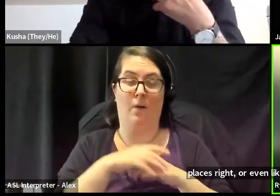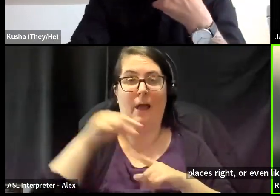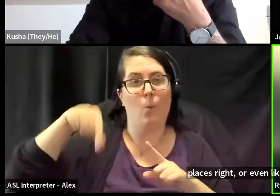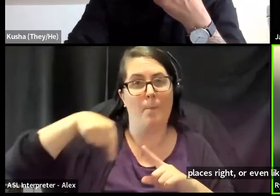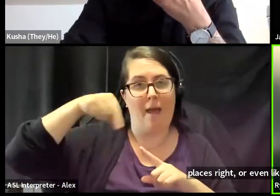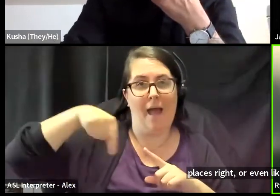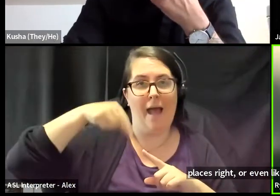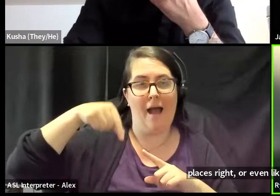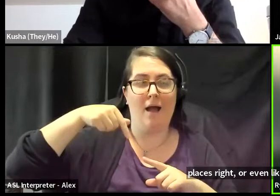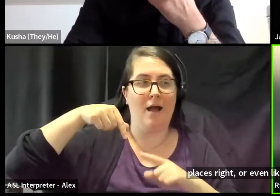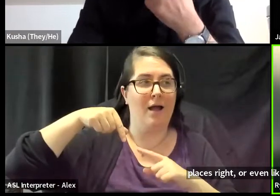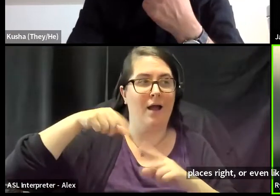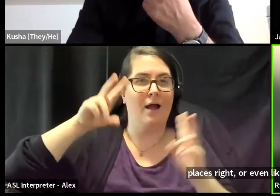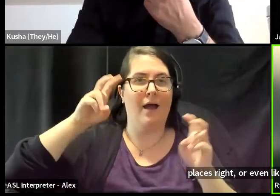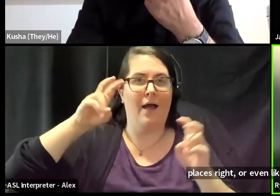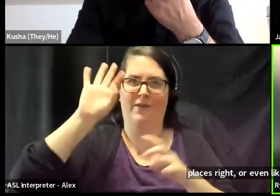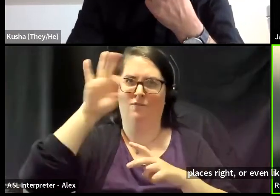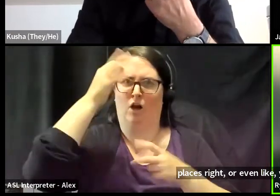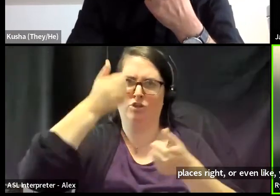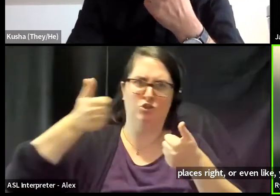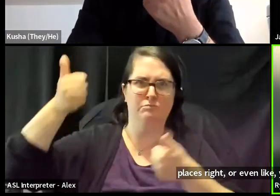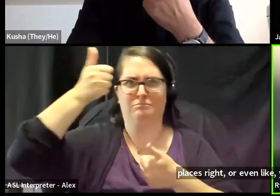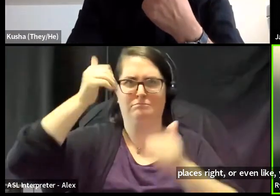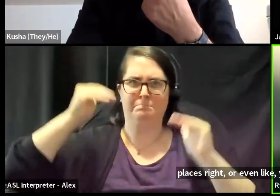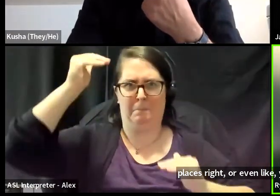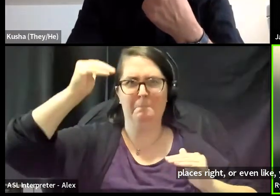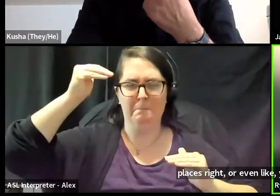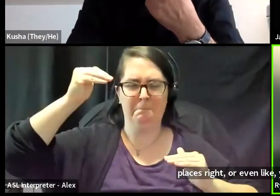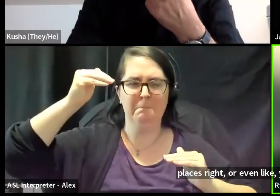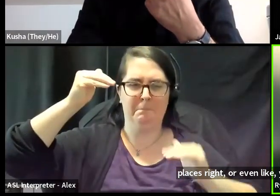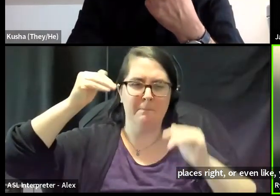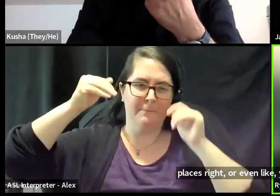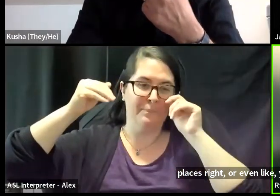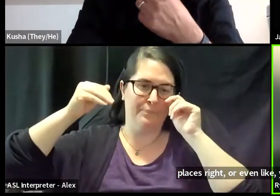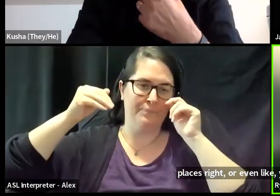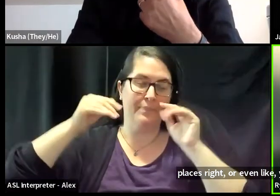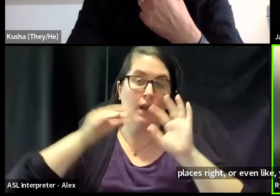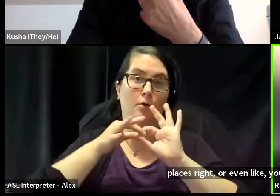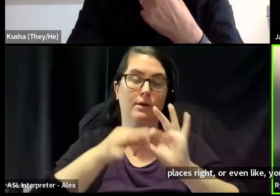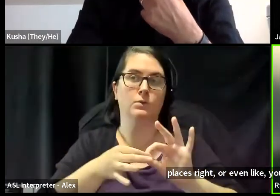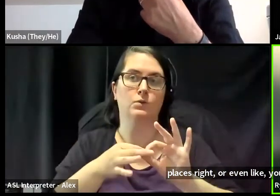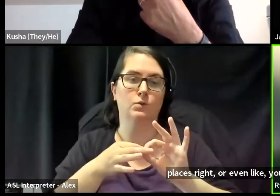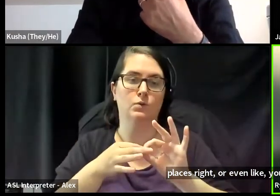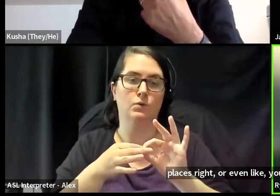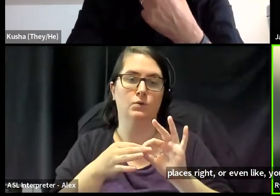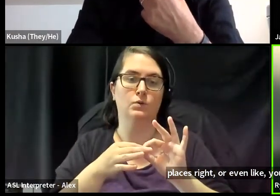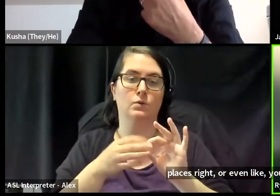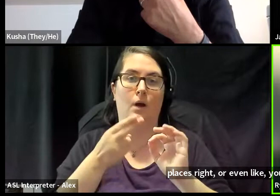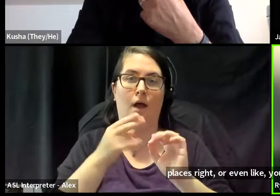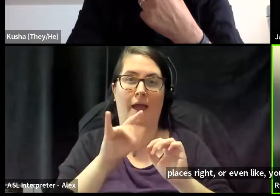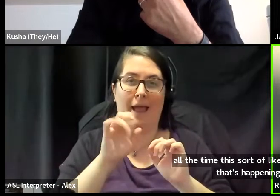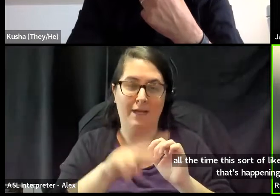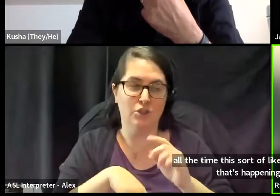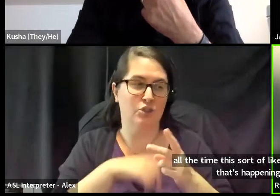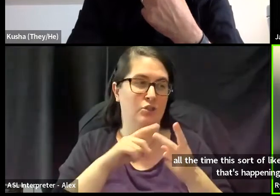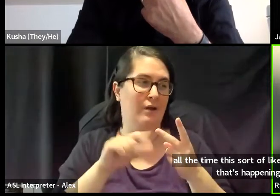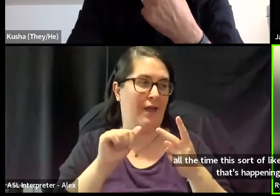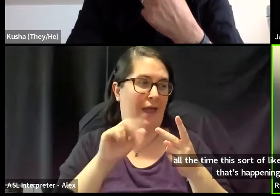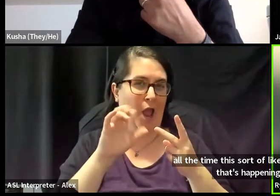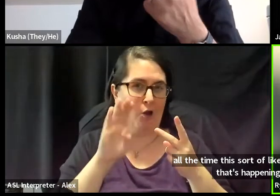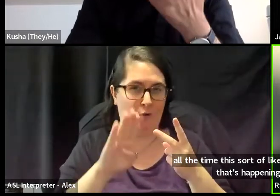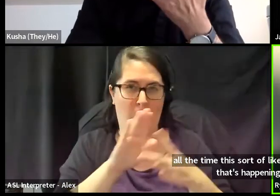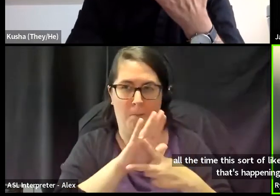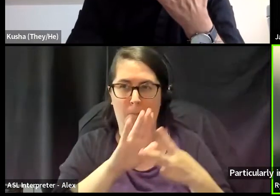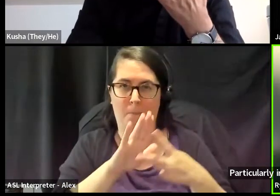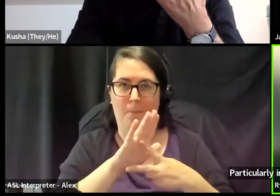all the time, the sort of like French imperialism that's happening there, right? Particularly in relation to like Haitian folks and Arab folks, right? From